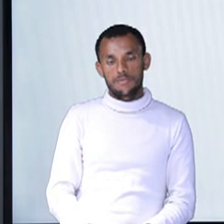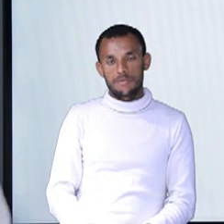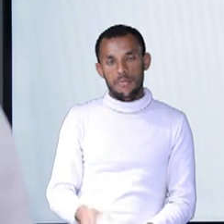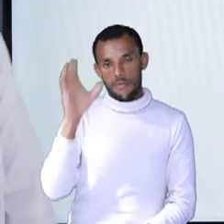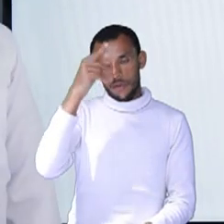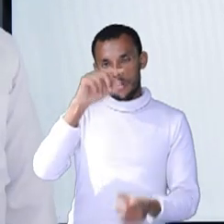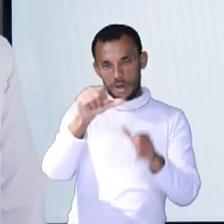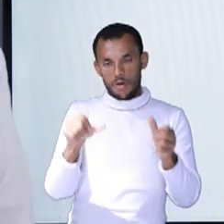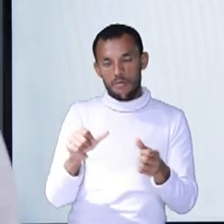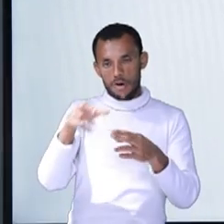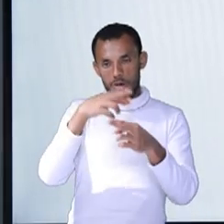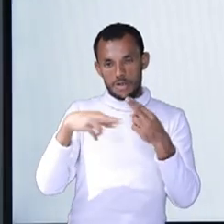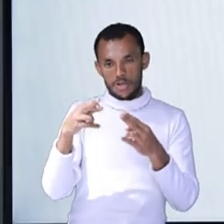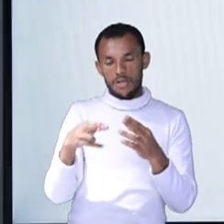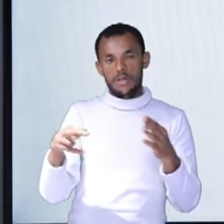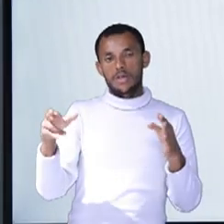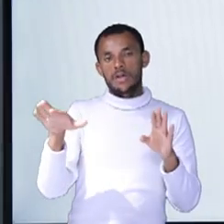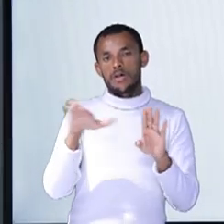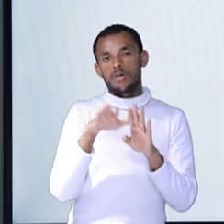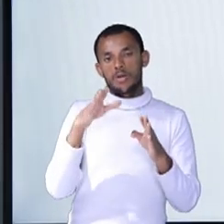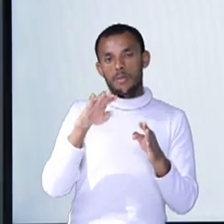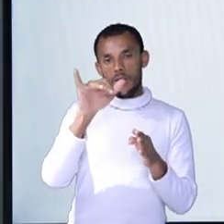Now find the area of the region enclosed by